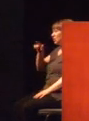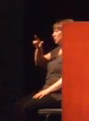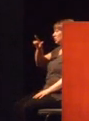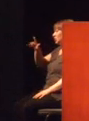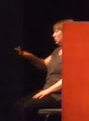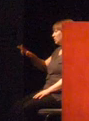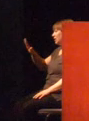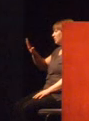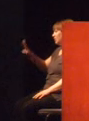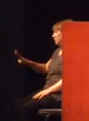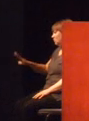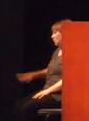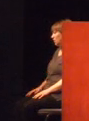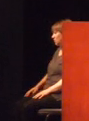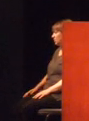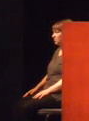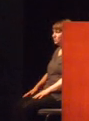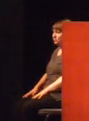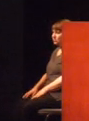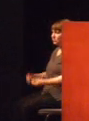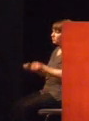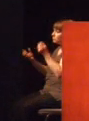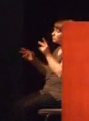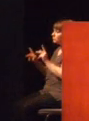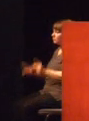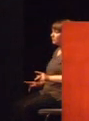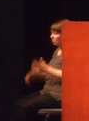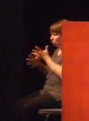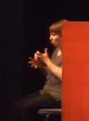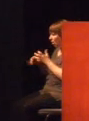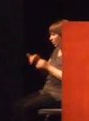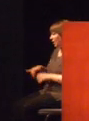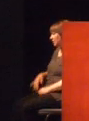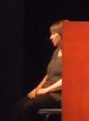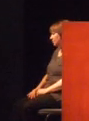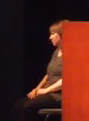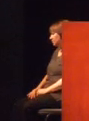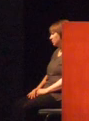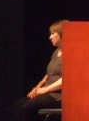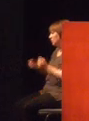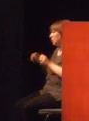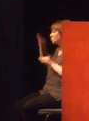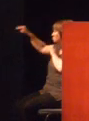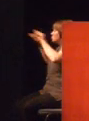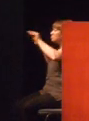know he's been receiving a lot of inquiries already about taking food resources out to the different locations across